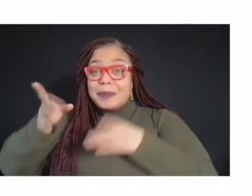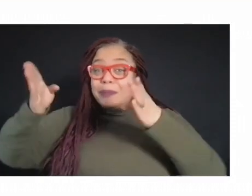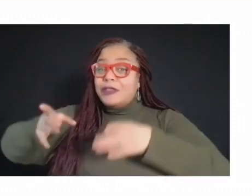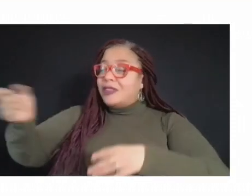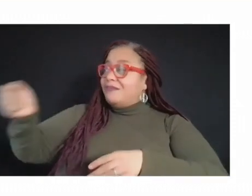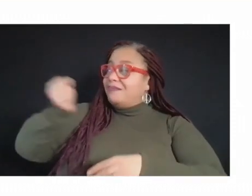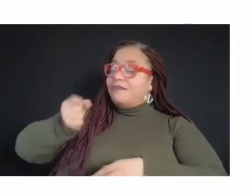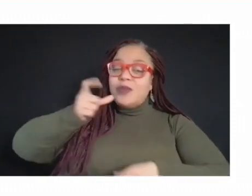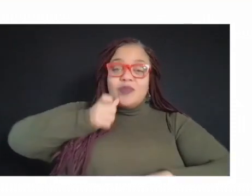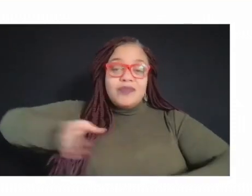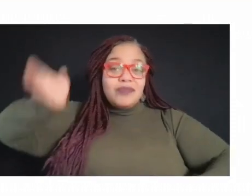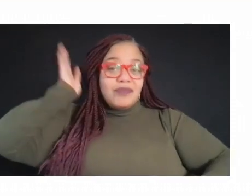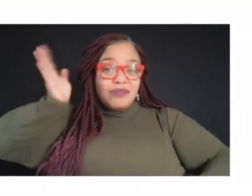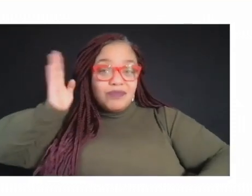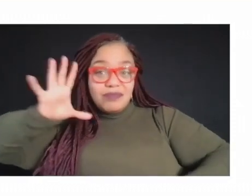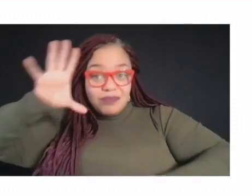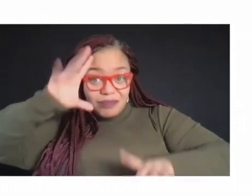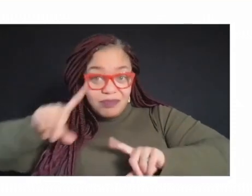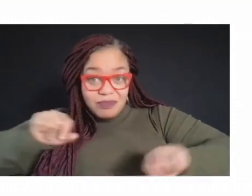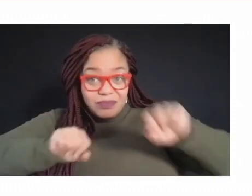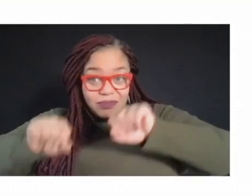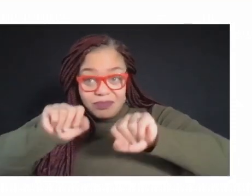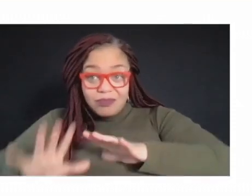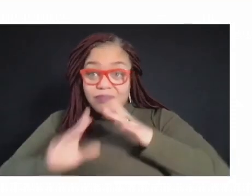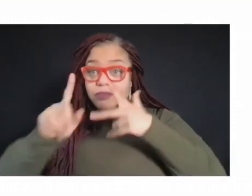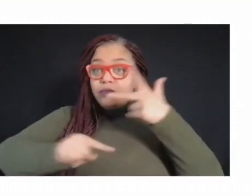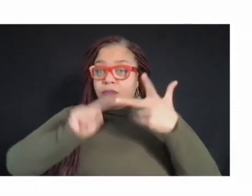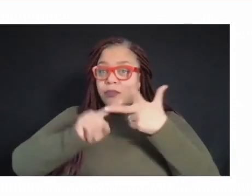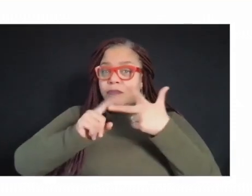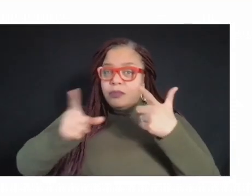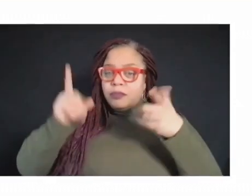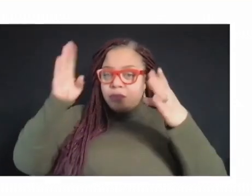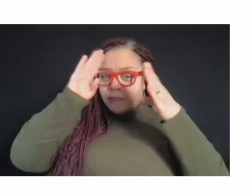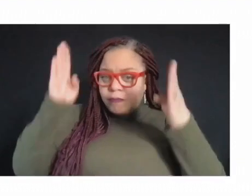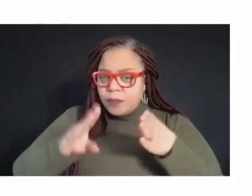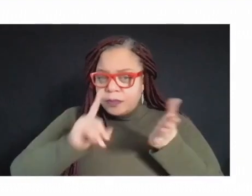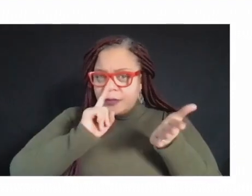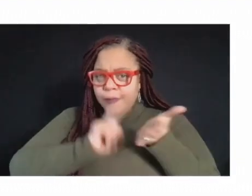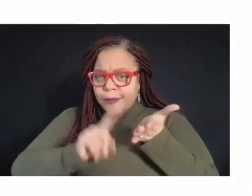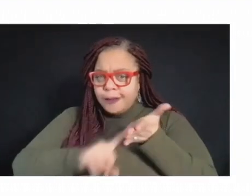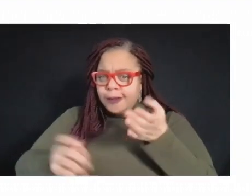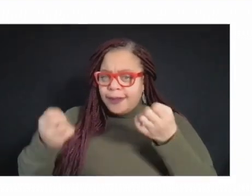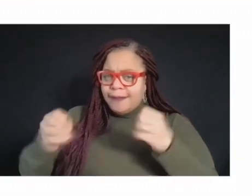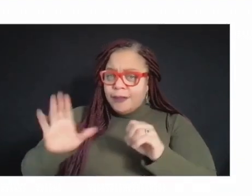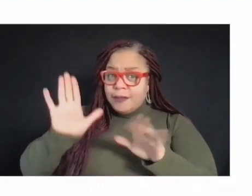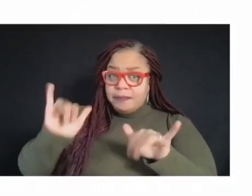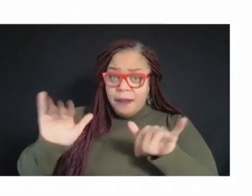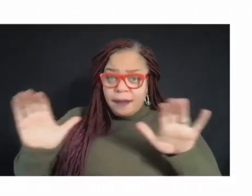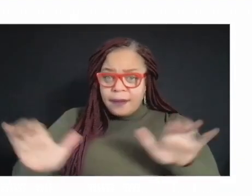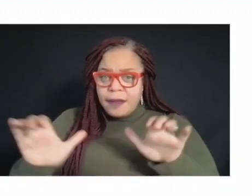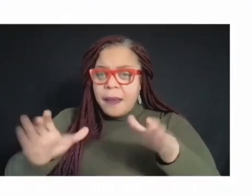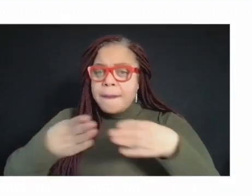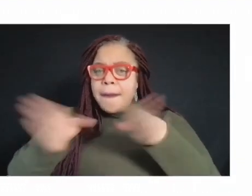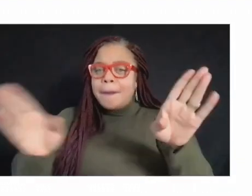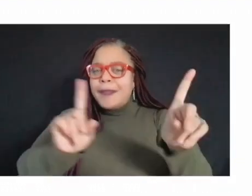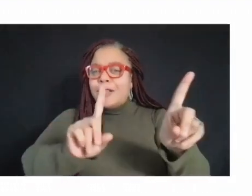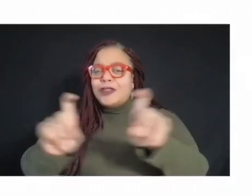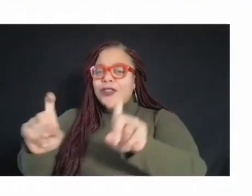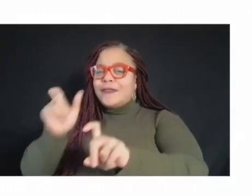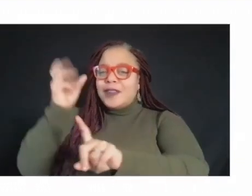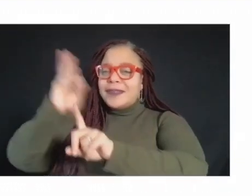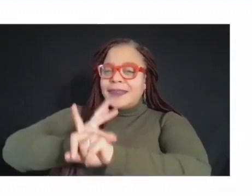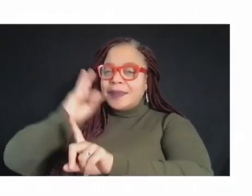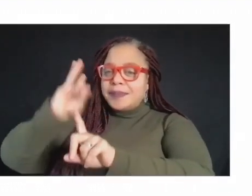on research efforts by conducting a public survey every 6 months and utilizing that information to